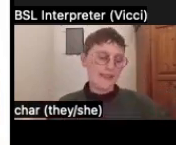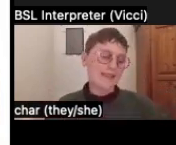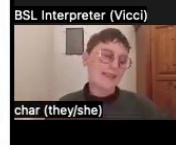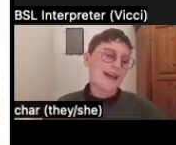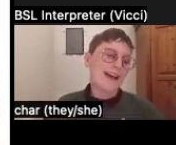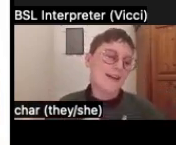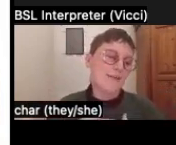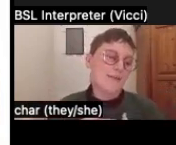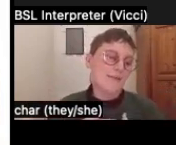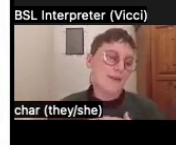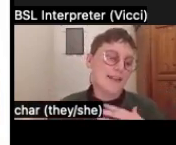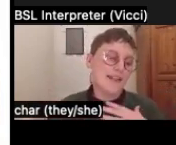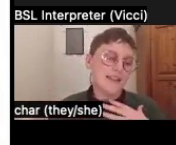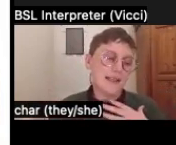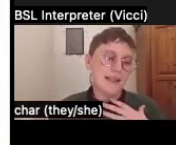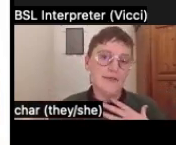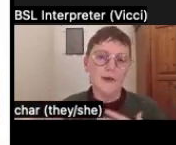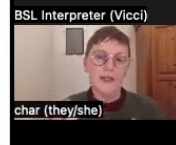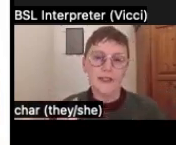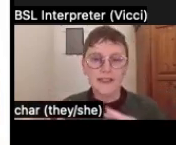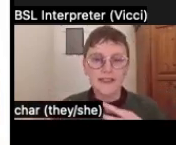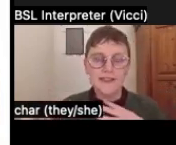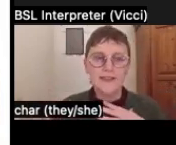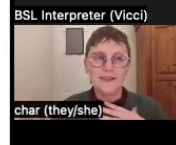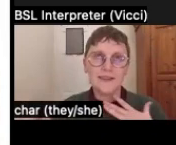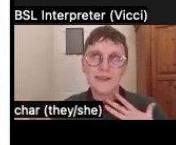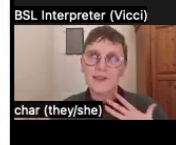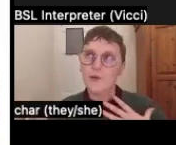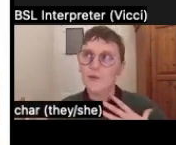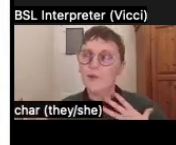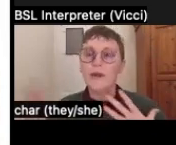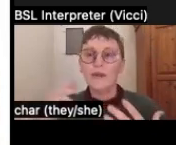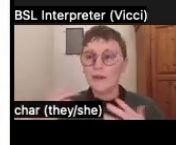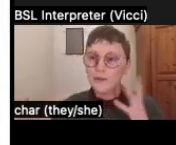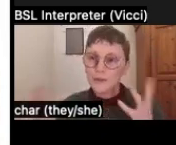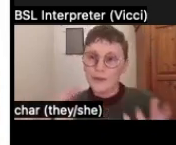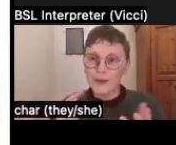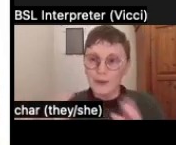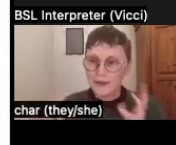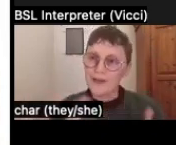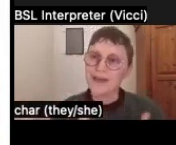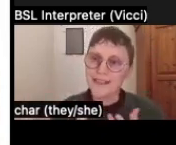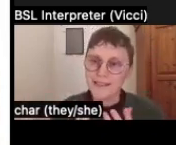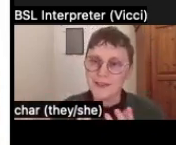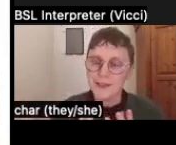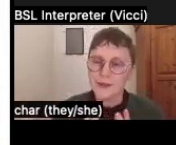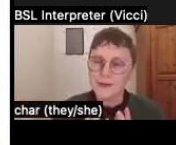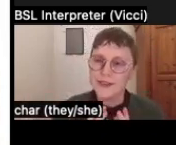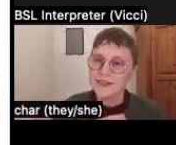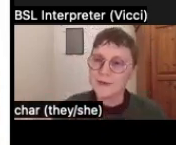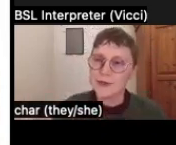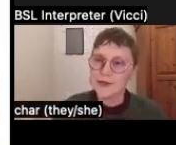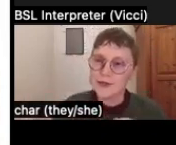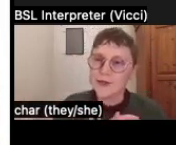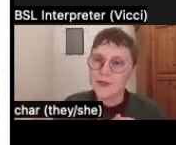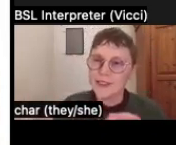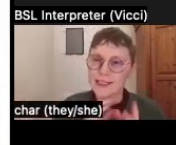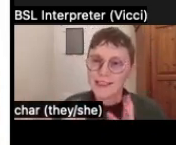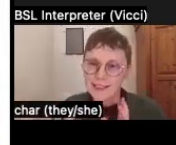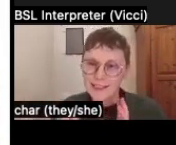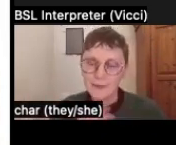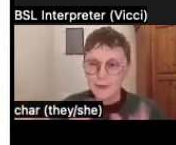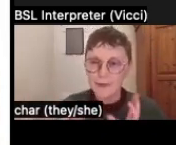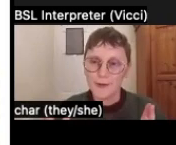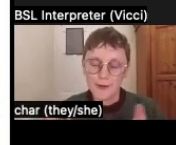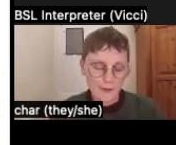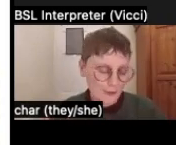something that can kind of work with our body, with our sense of interruption, as opposed to